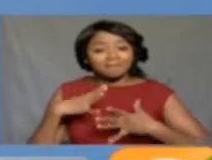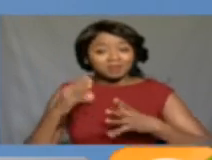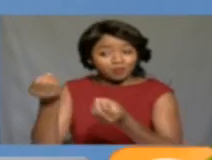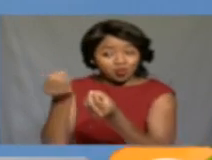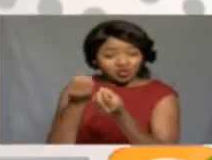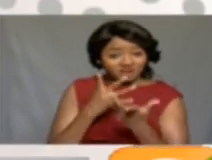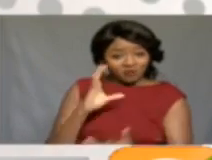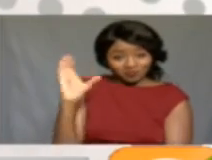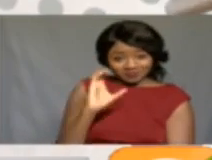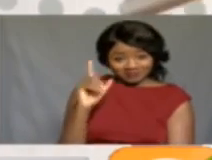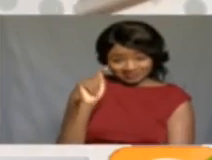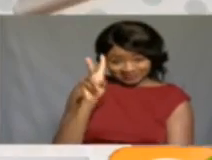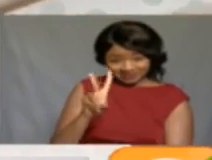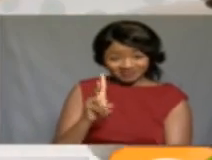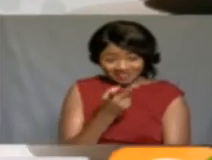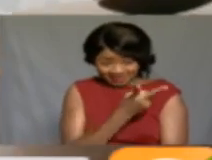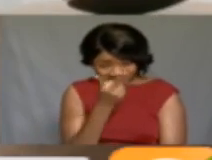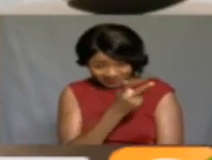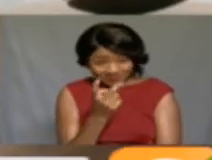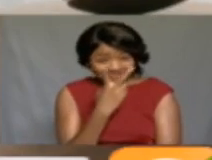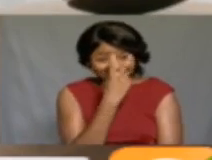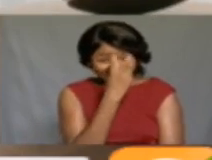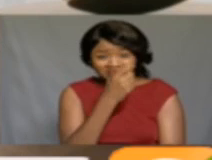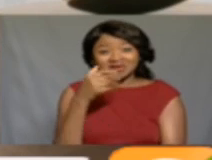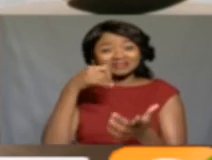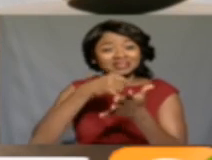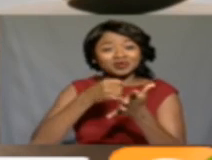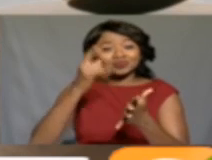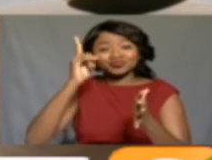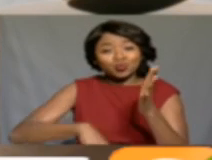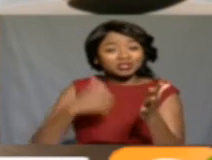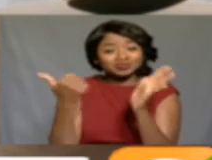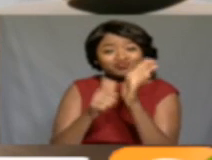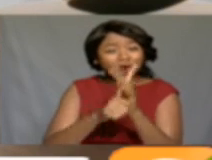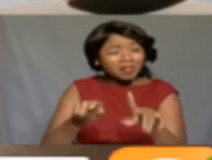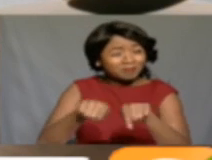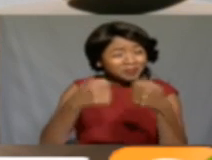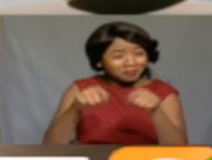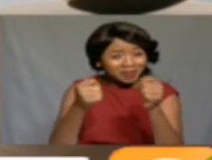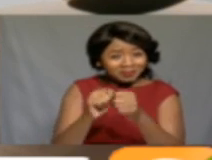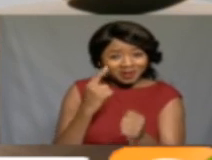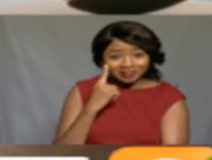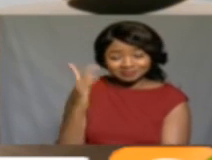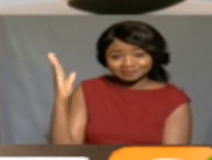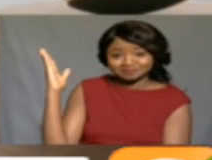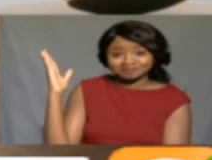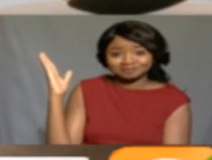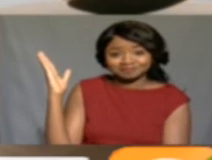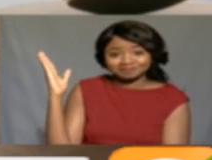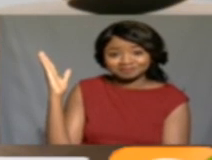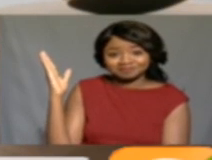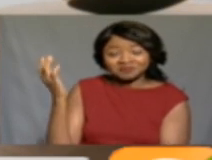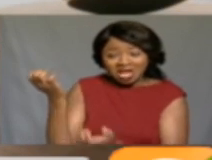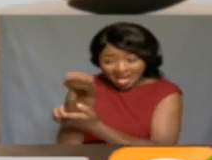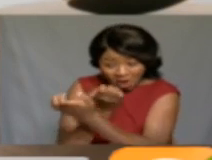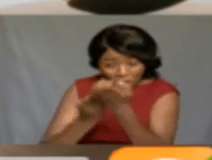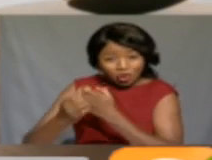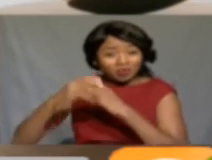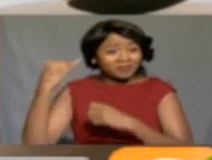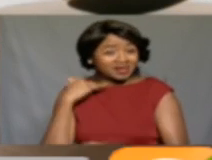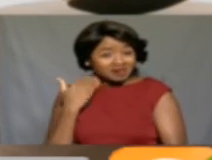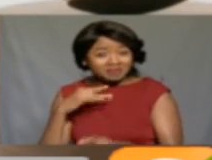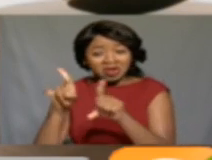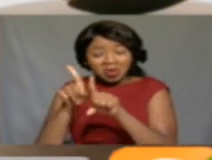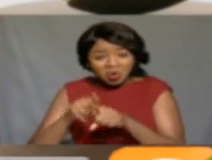that the suspects could face charges including conspiracy to commit an economic crime, aiding the commission of an economic crime, abuse